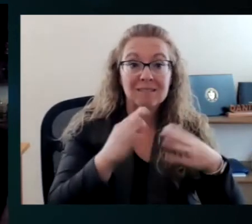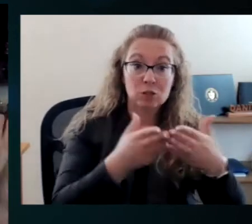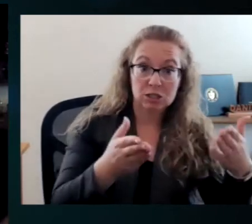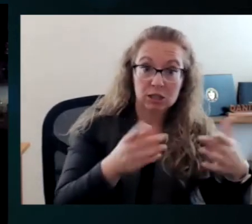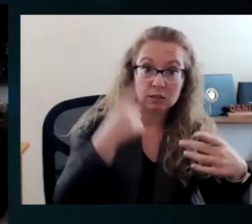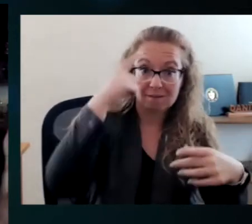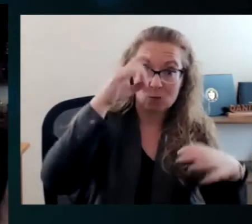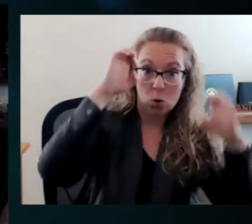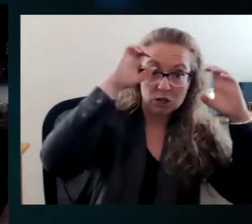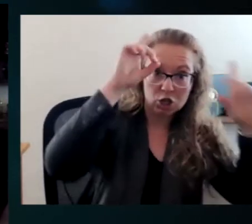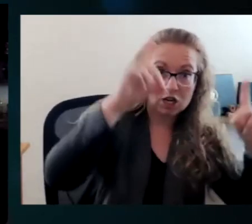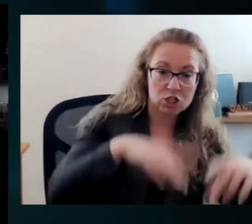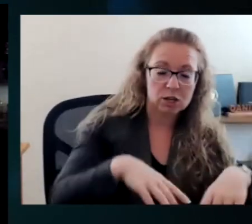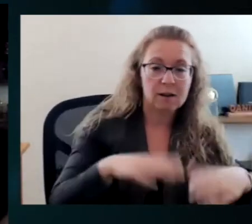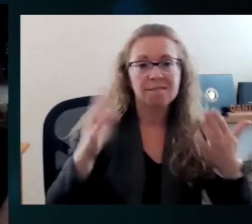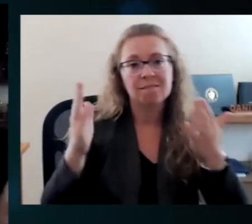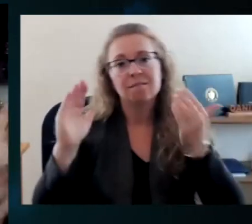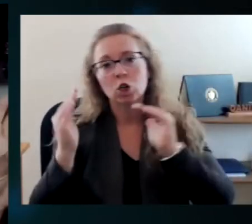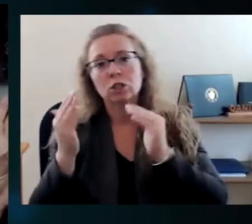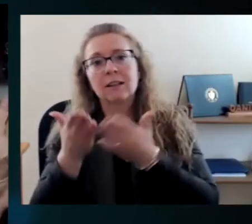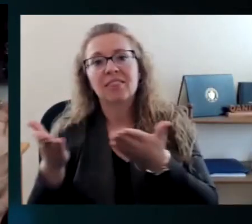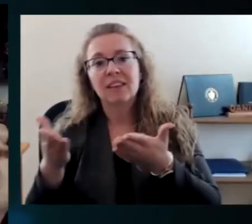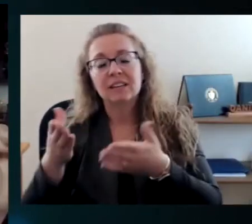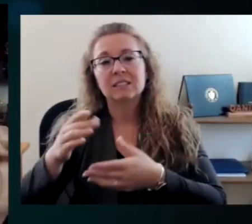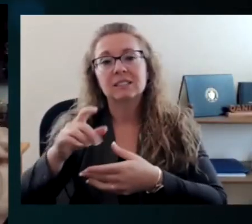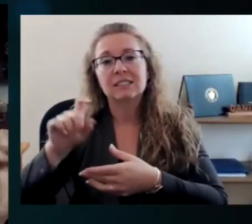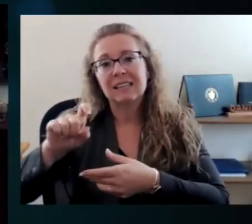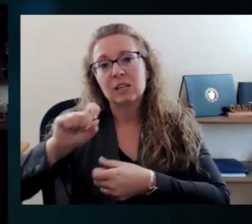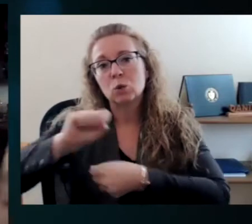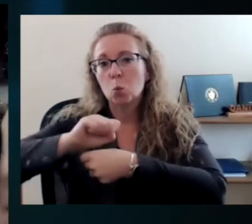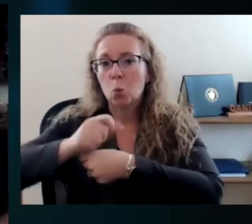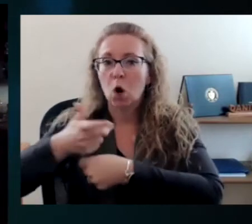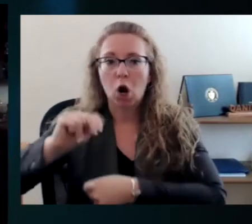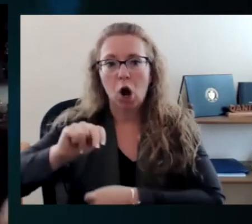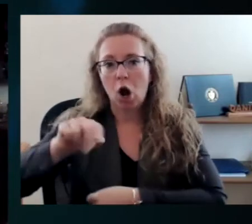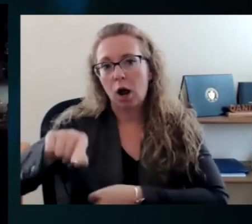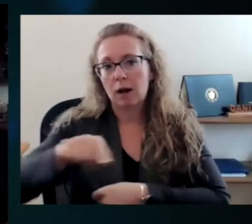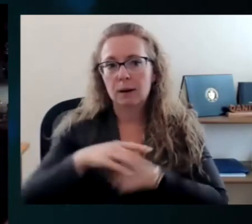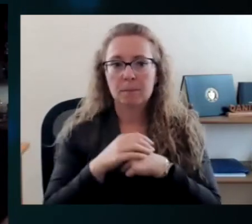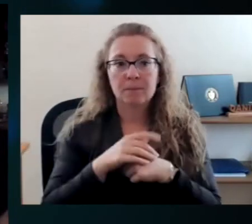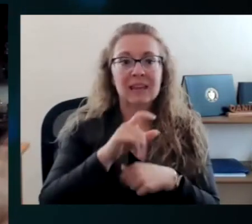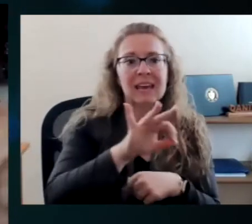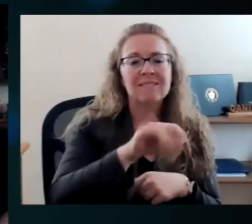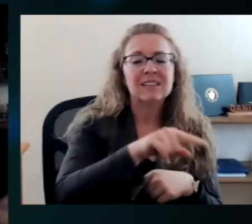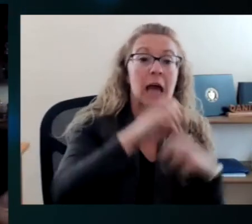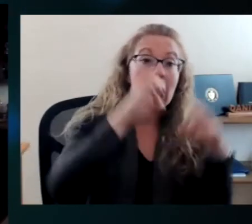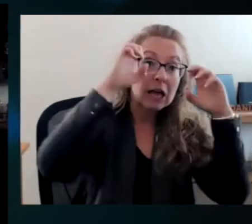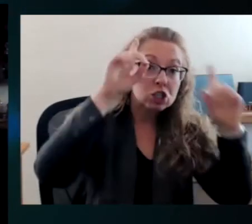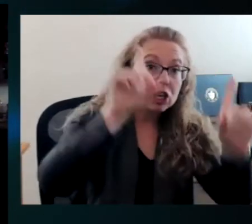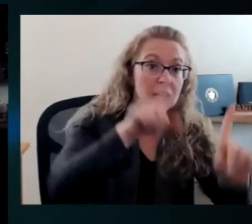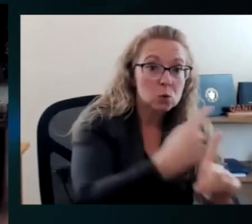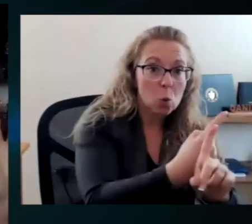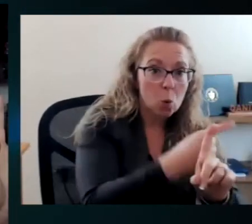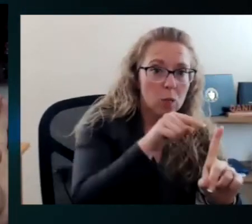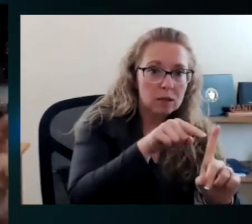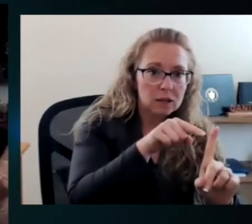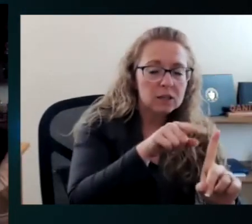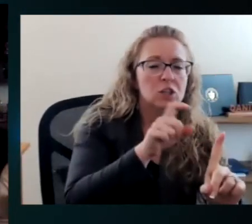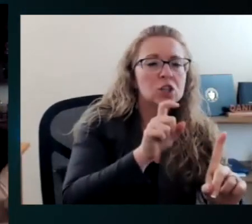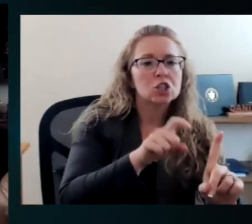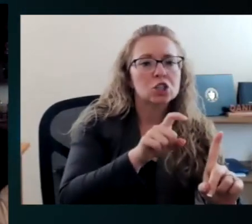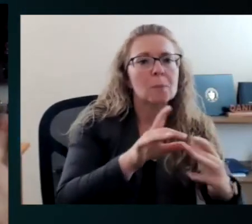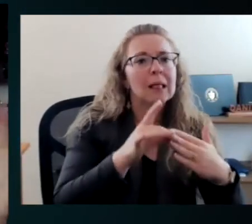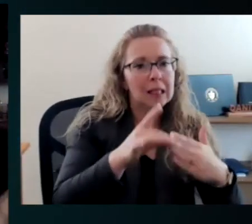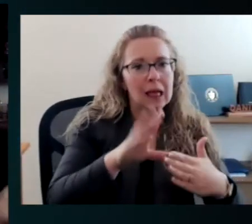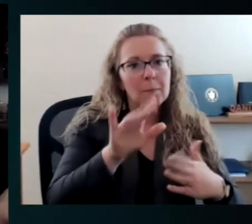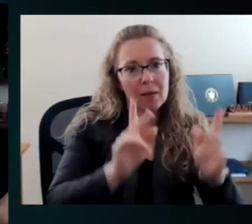that are meant to be like worked on, right? So like things that are educational should also be led by the people in those